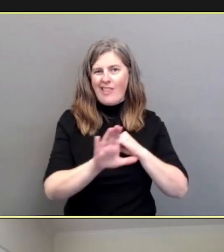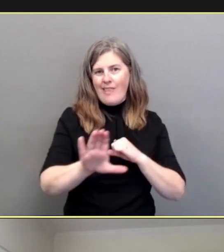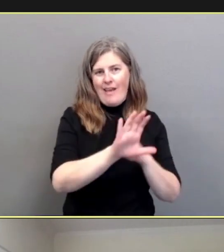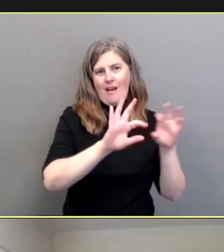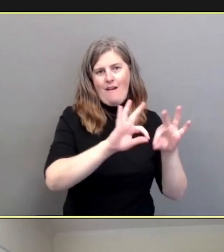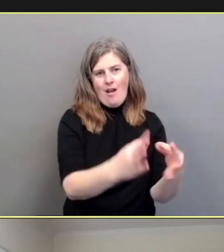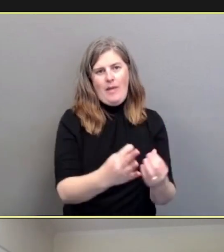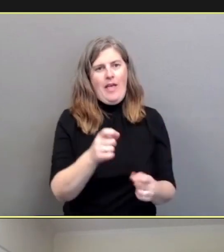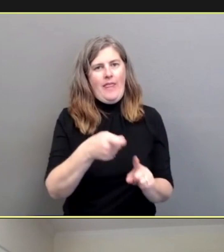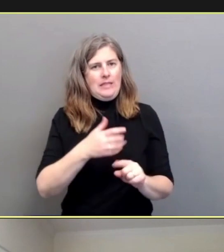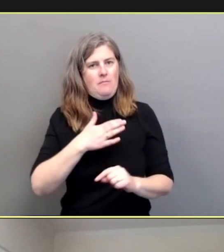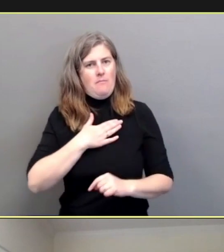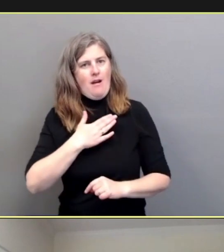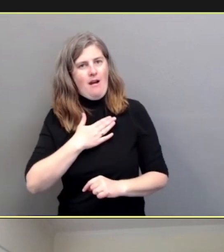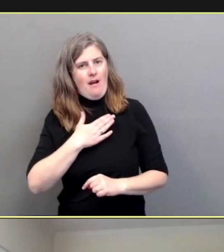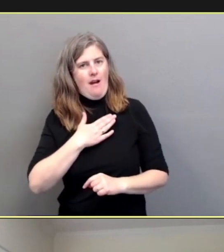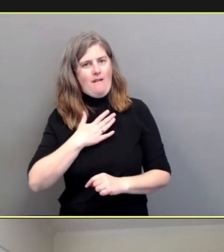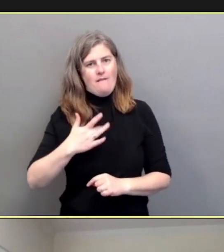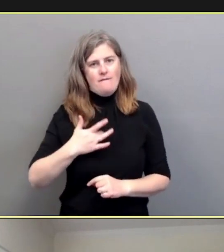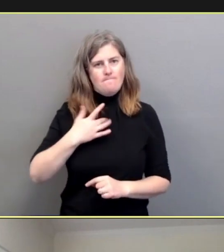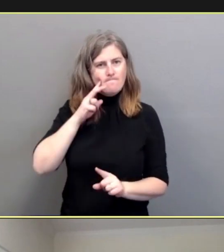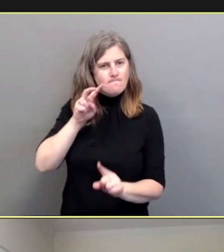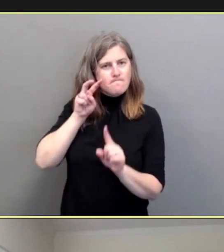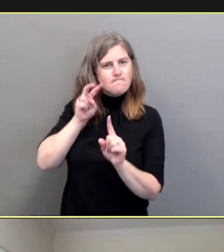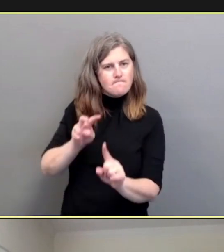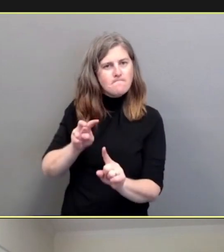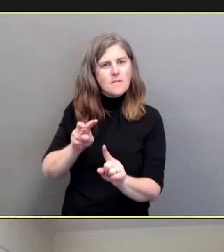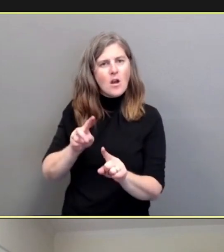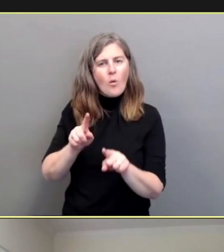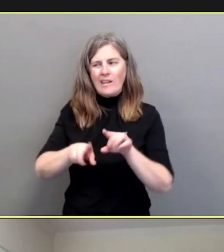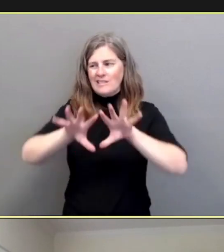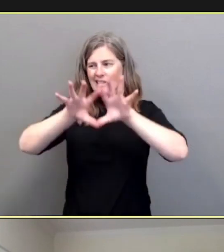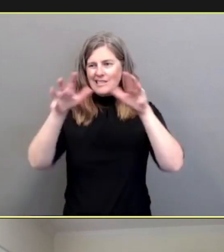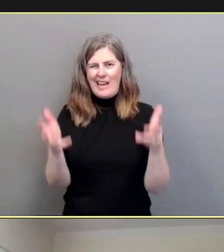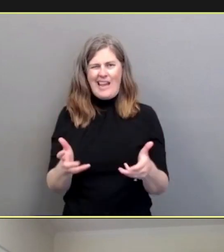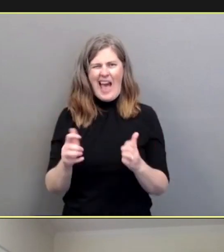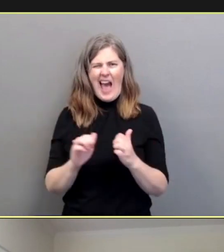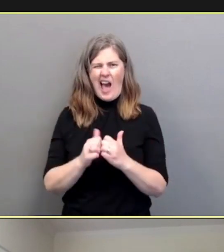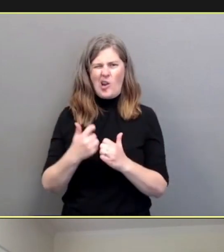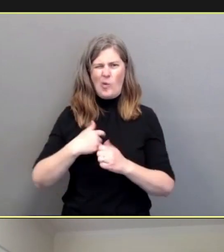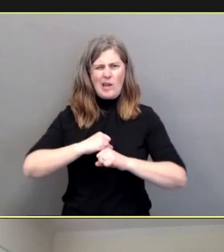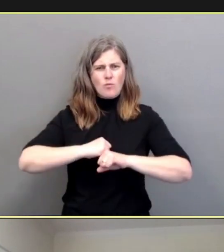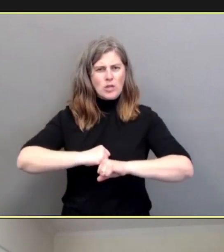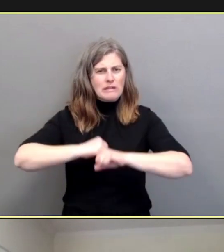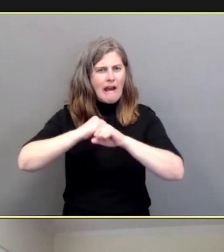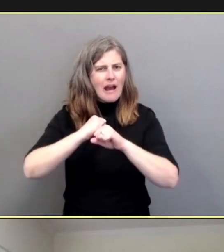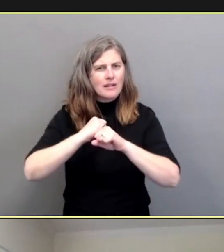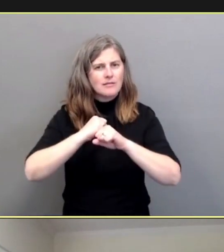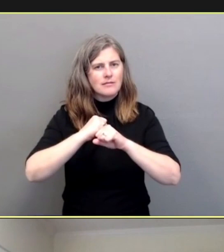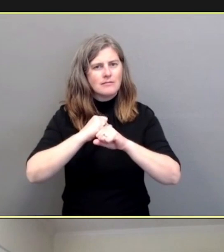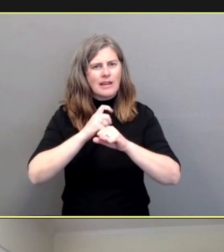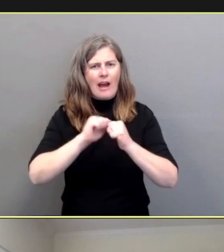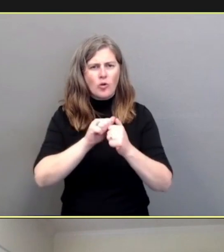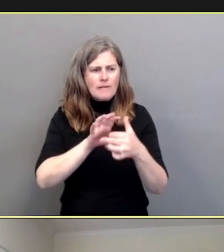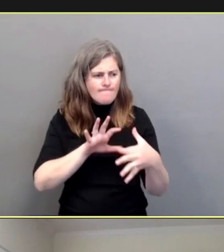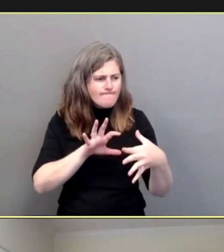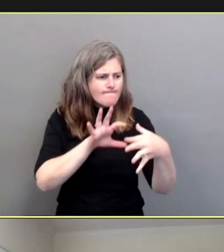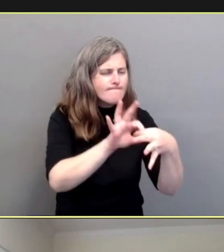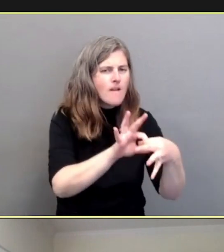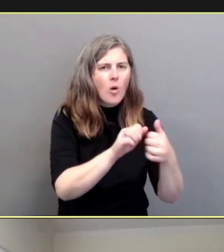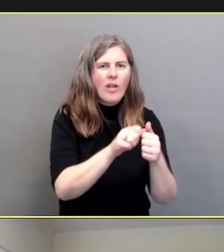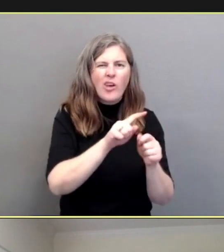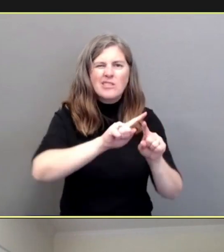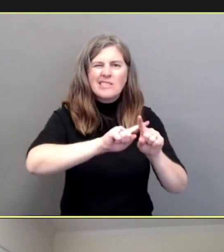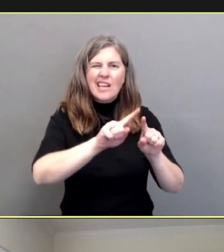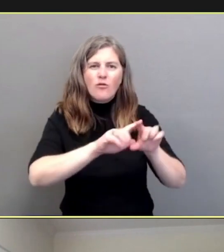where I feel also that we're at as a society too, is like, how do we protect and reach out to different groups